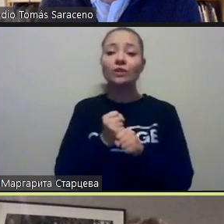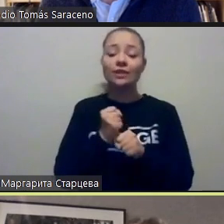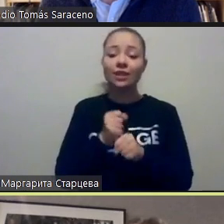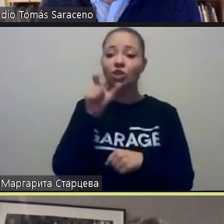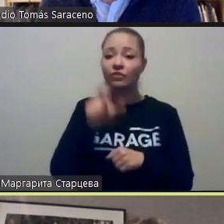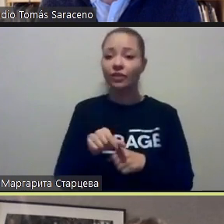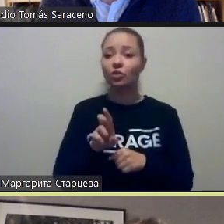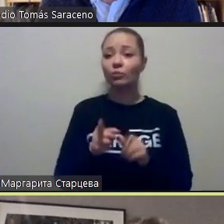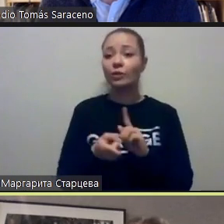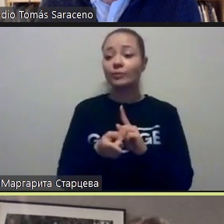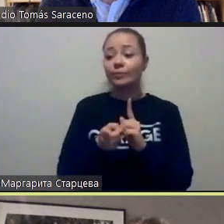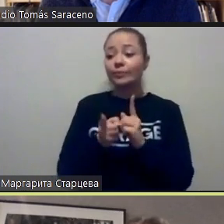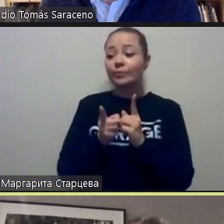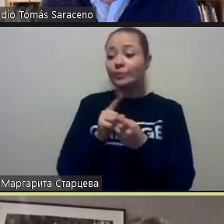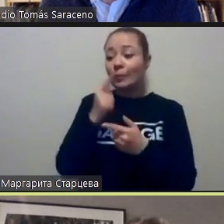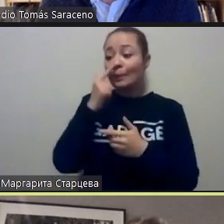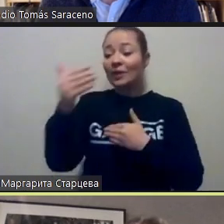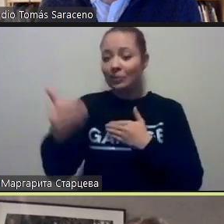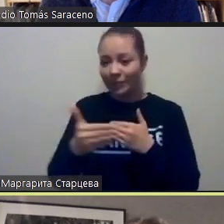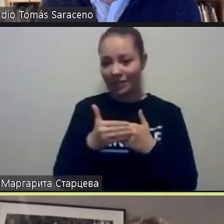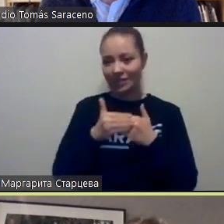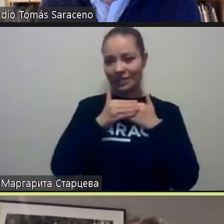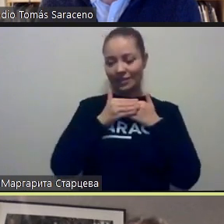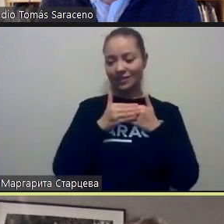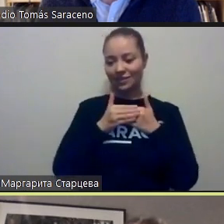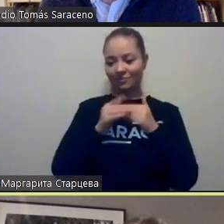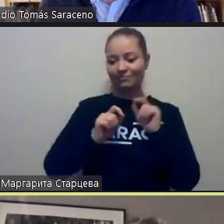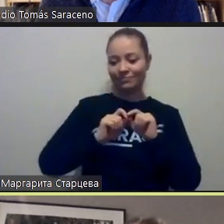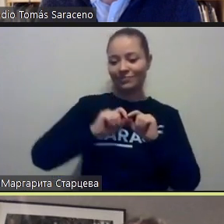they can bring Aerocene closer to us with their action?